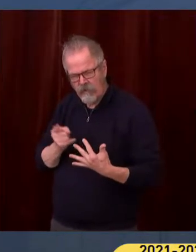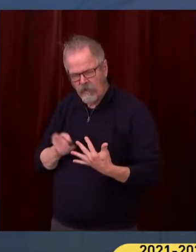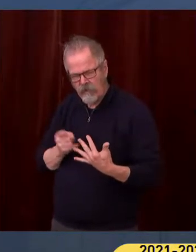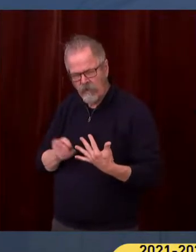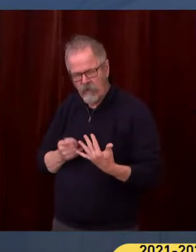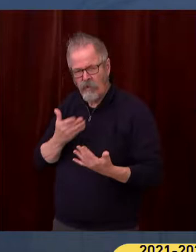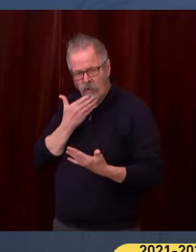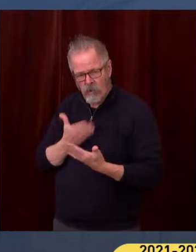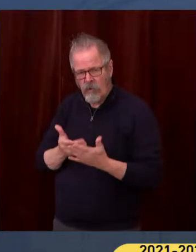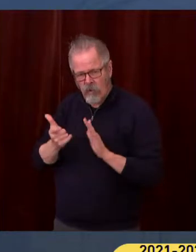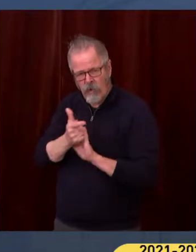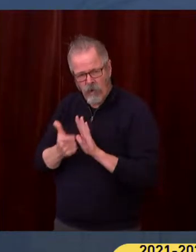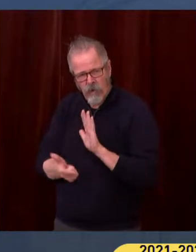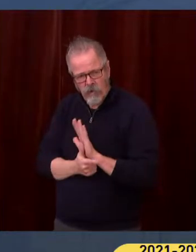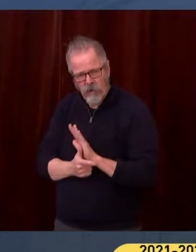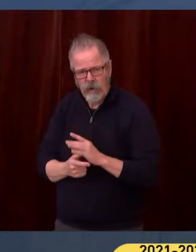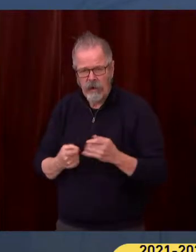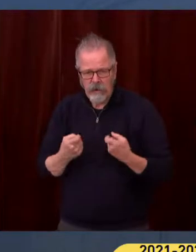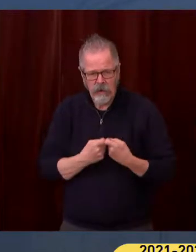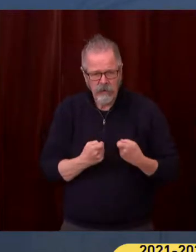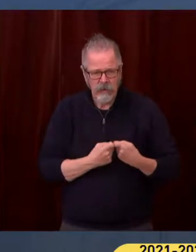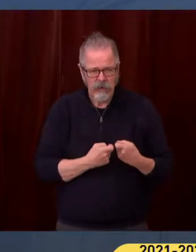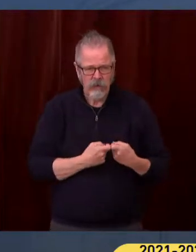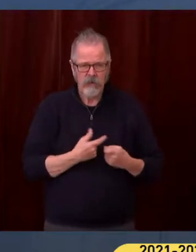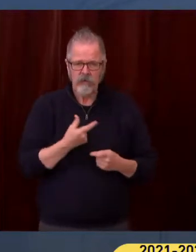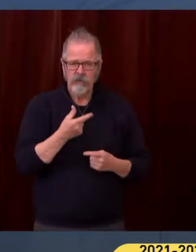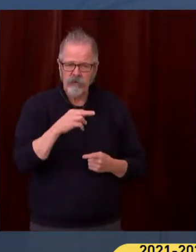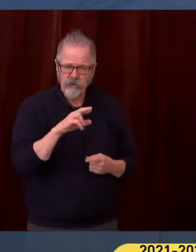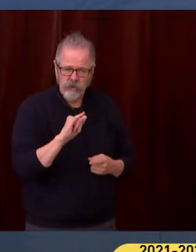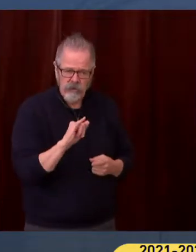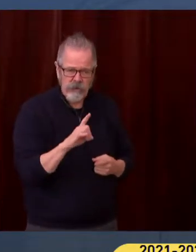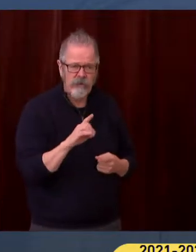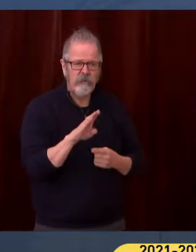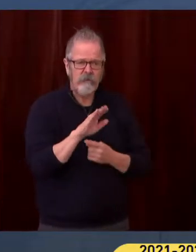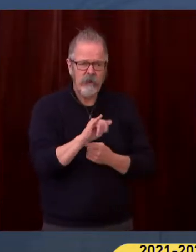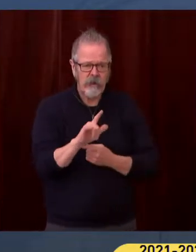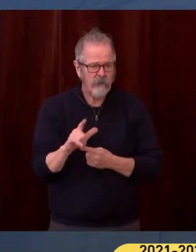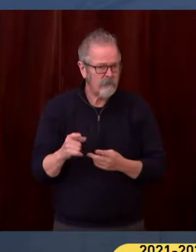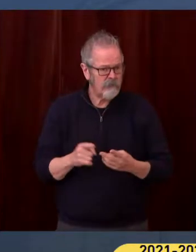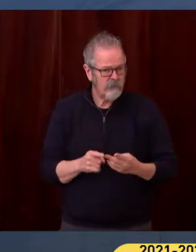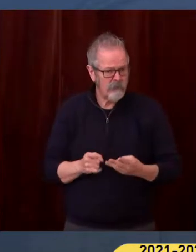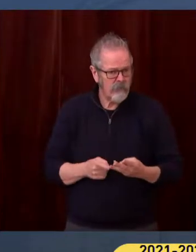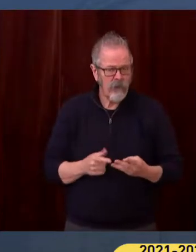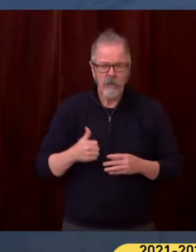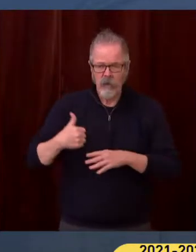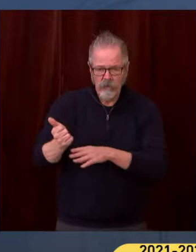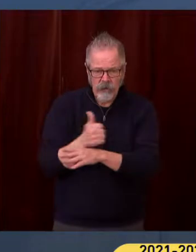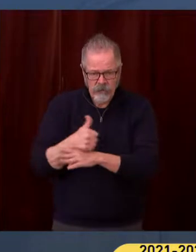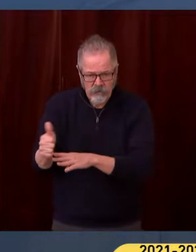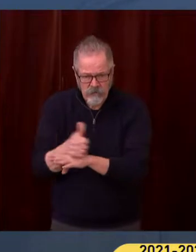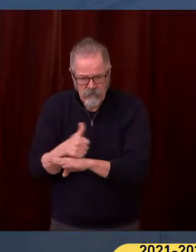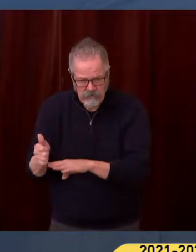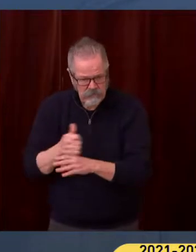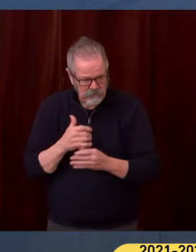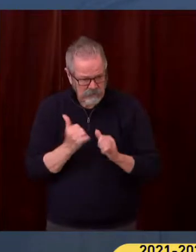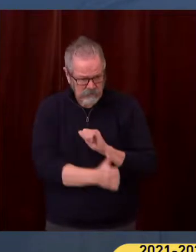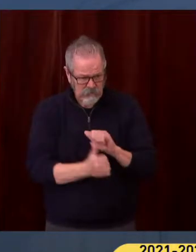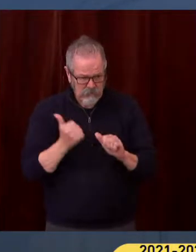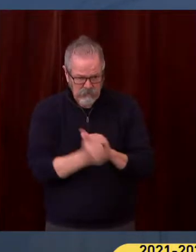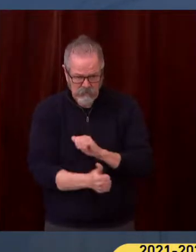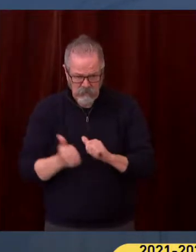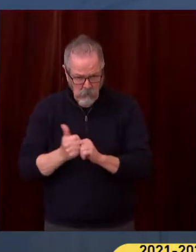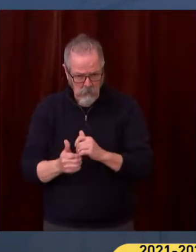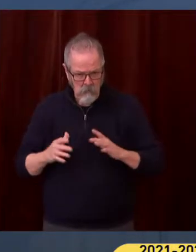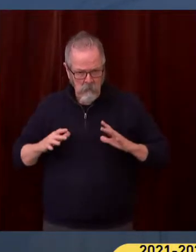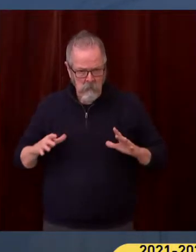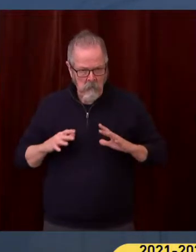efficiency bill in the United States, the greenest transportation policy. So we've made real progress. But what has changed is